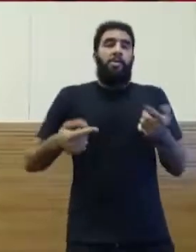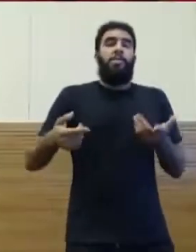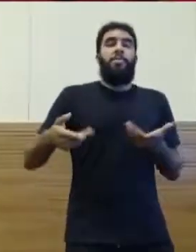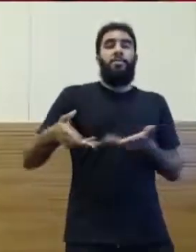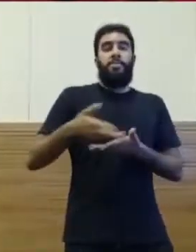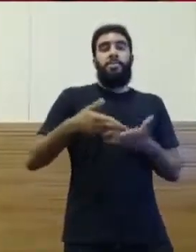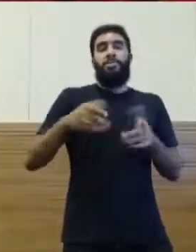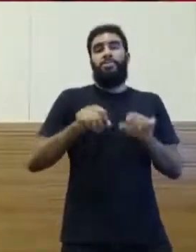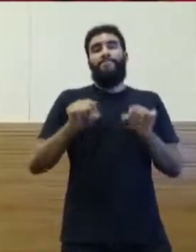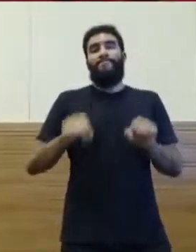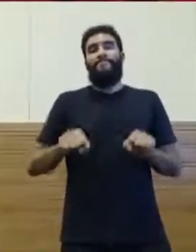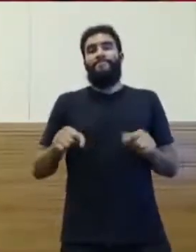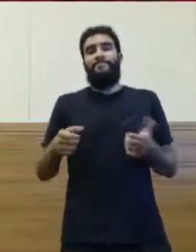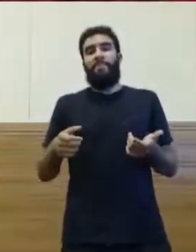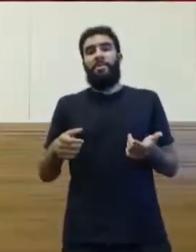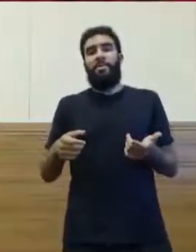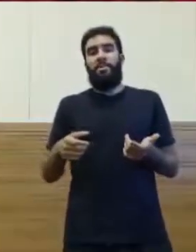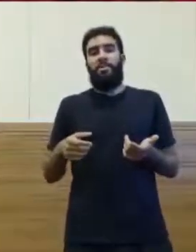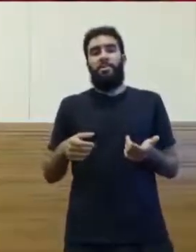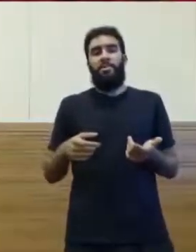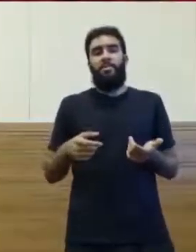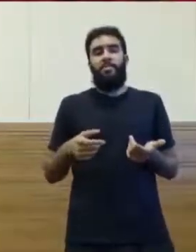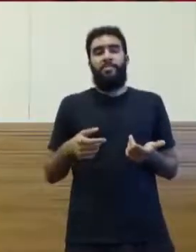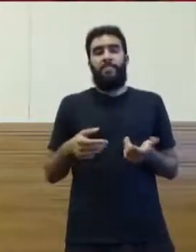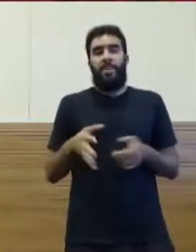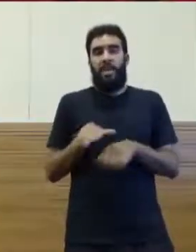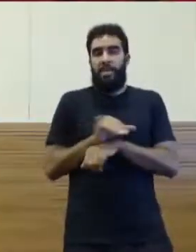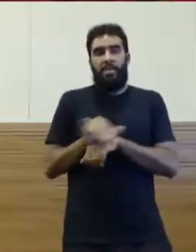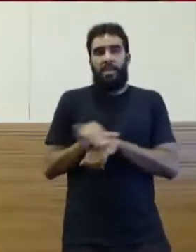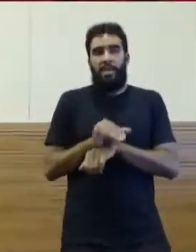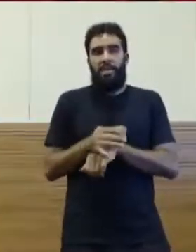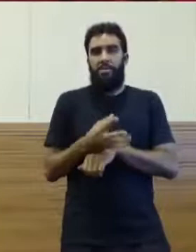We're doing this with dialogue of systems